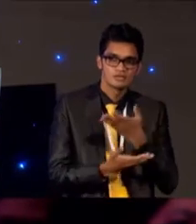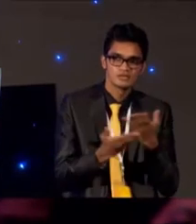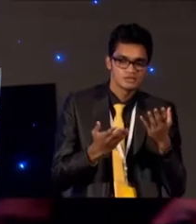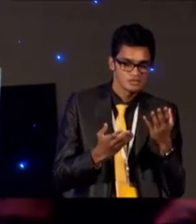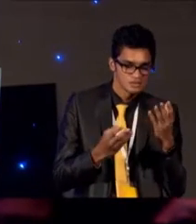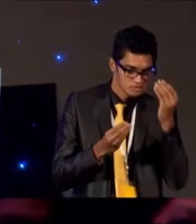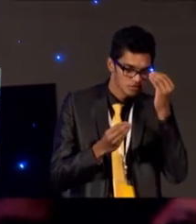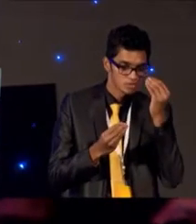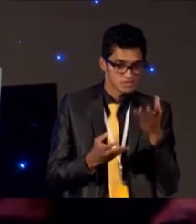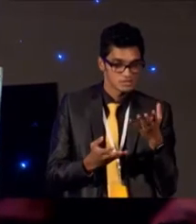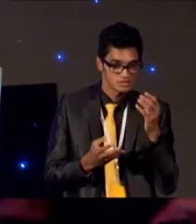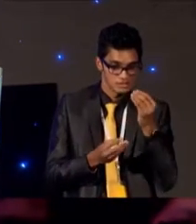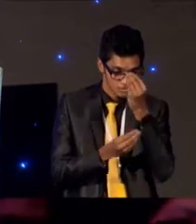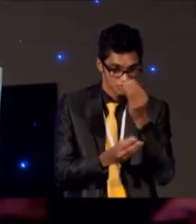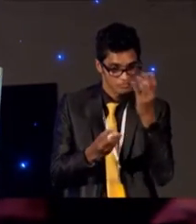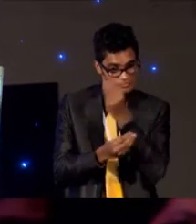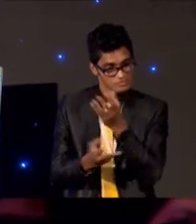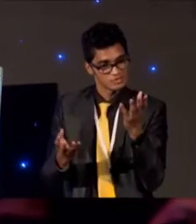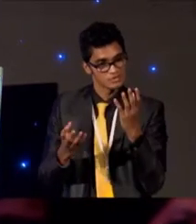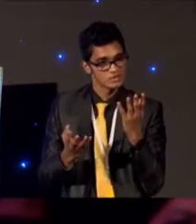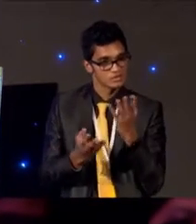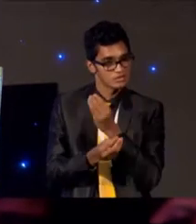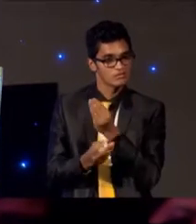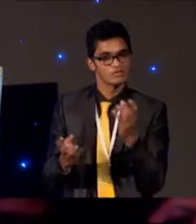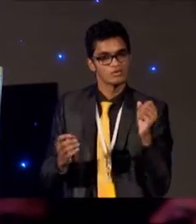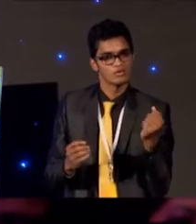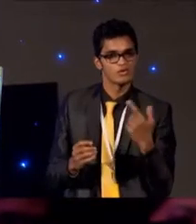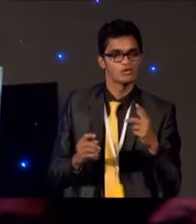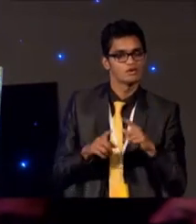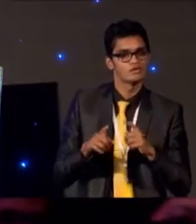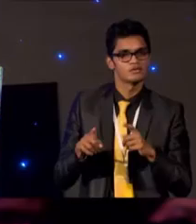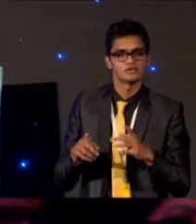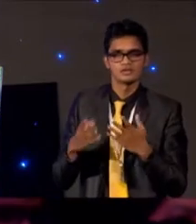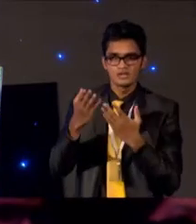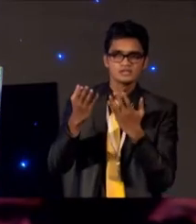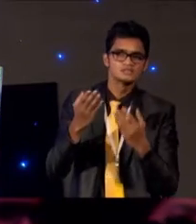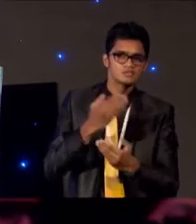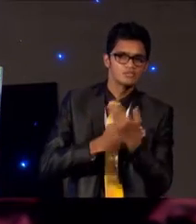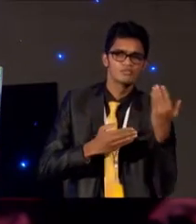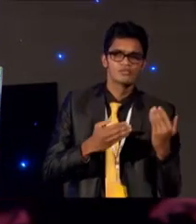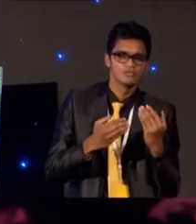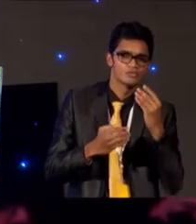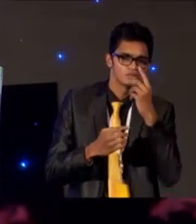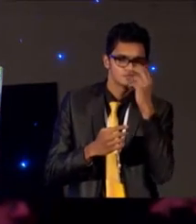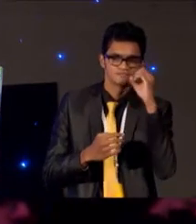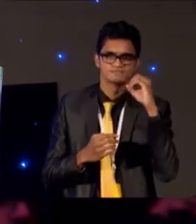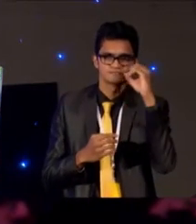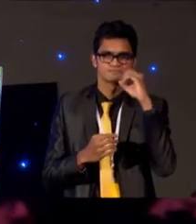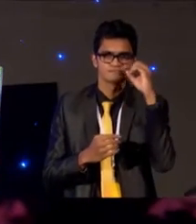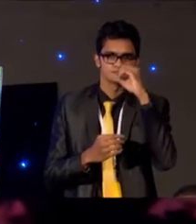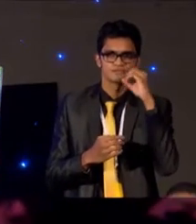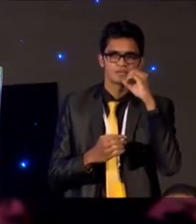can spread what all is happening. And from morning I noticed that most of the